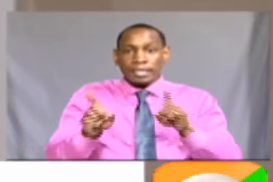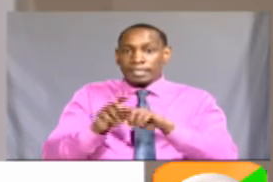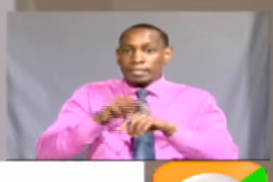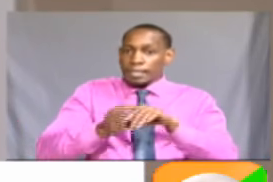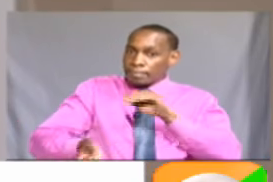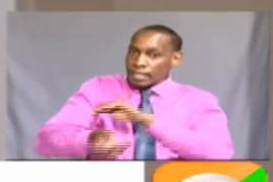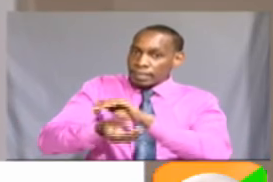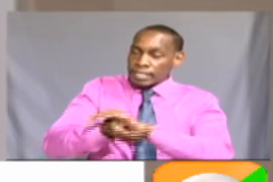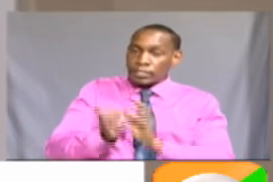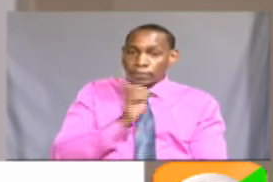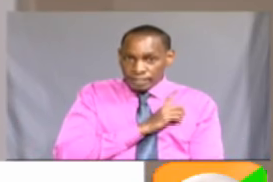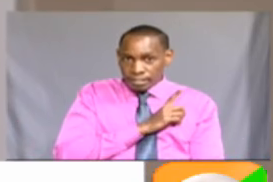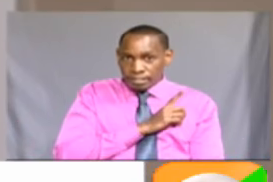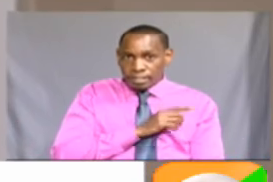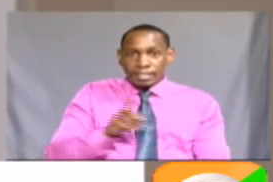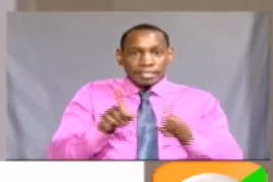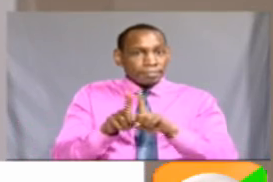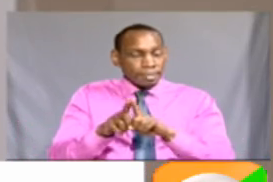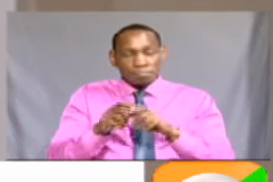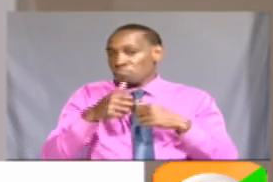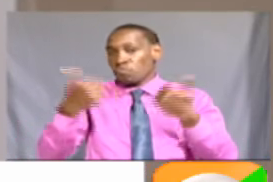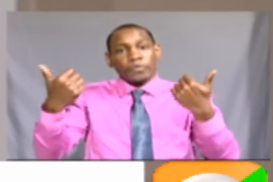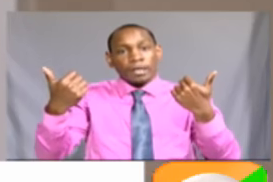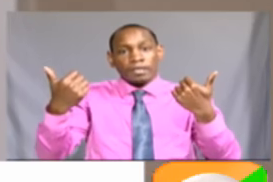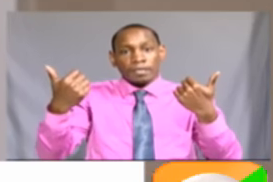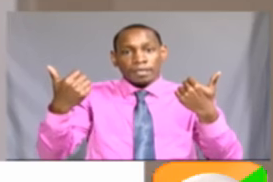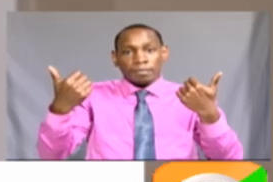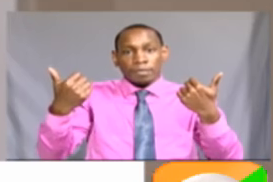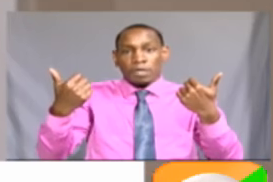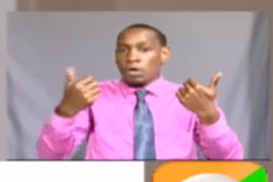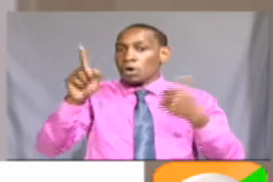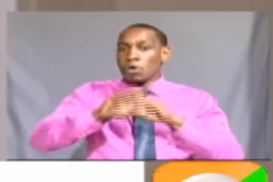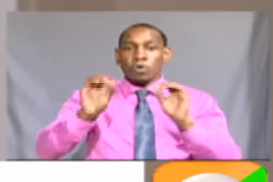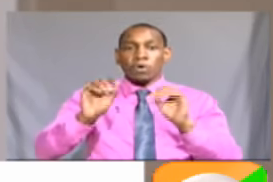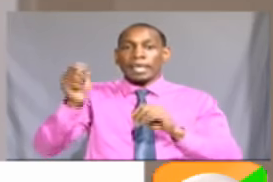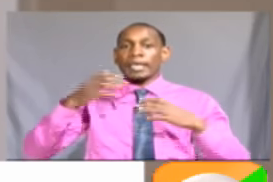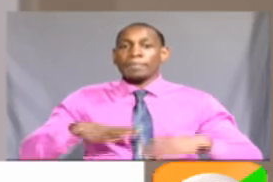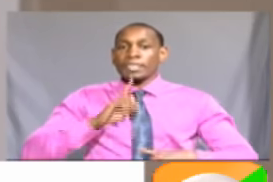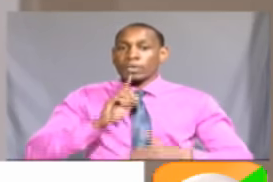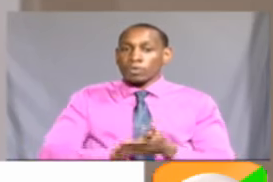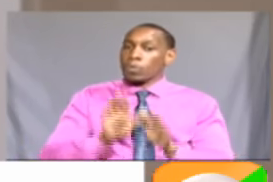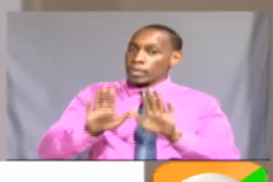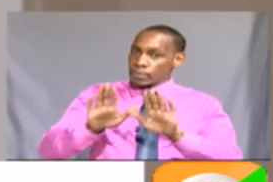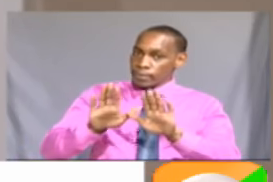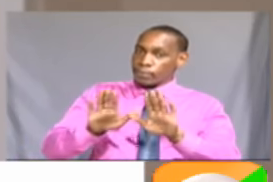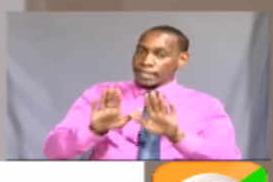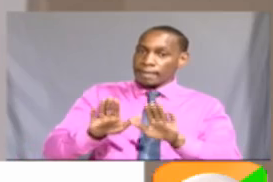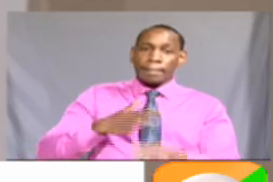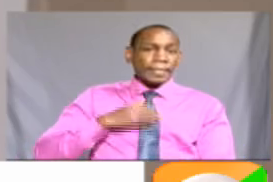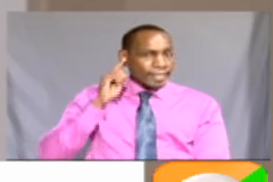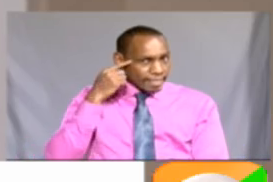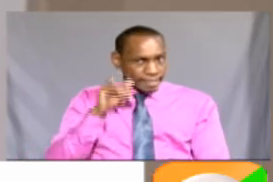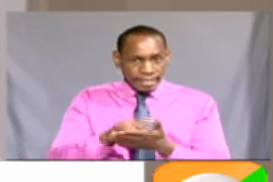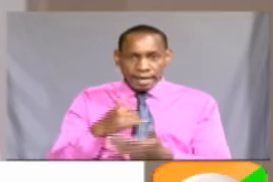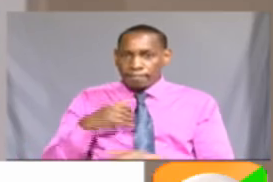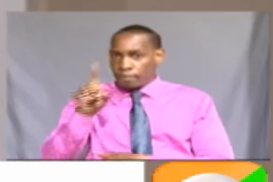the explanation has come, it will be fine. And there's nothing wrong with Kenyans saying, hey, wait a minute, I think